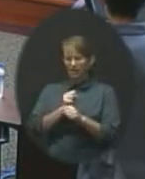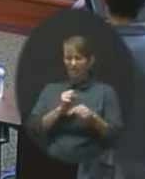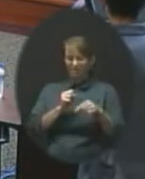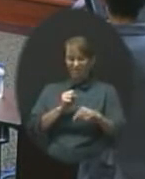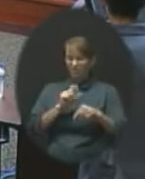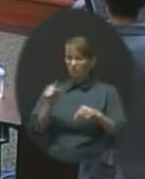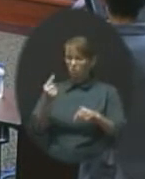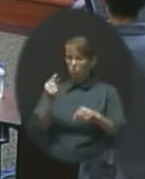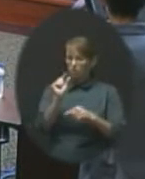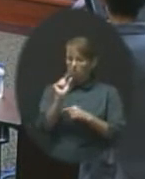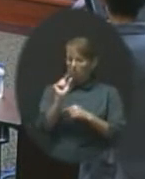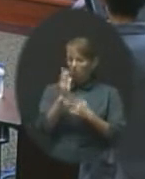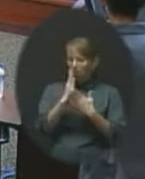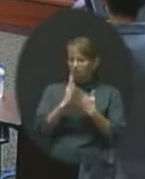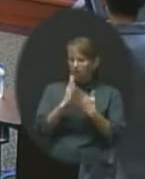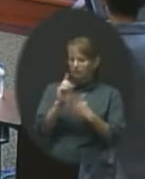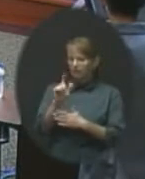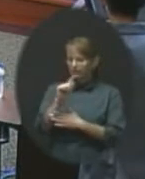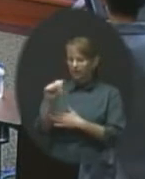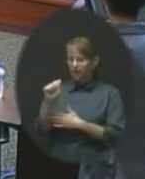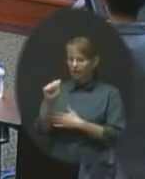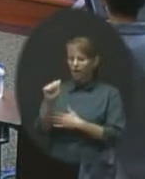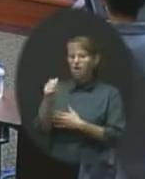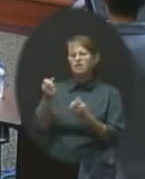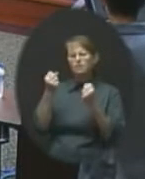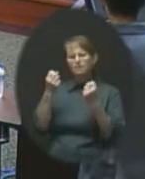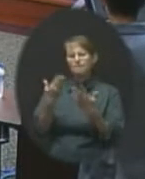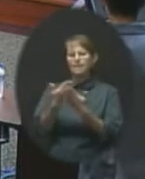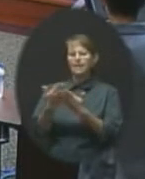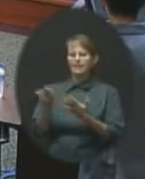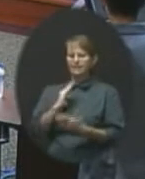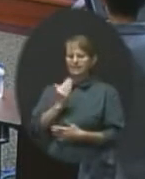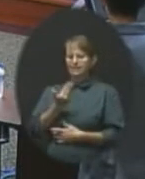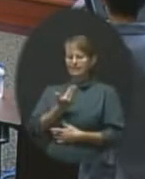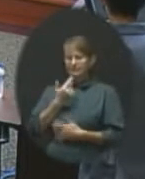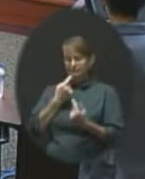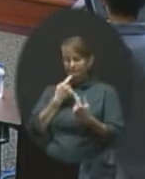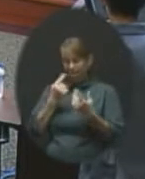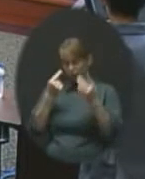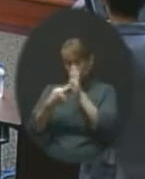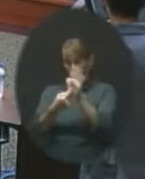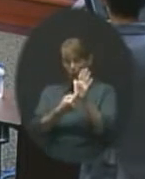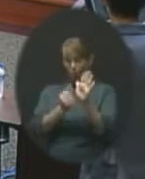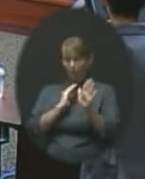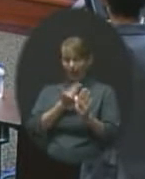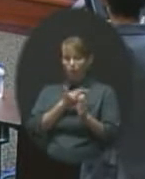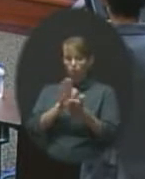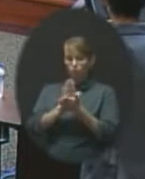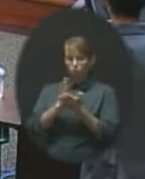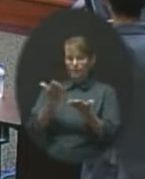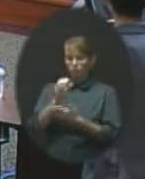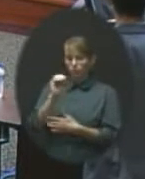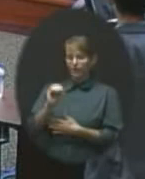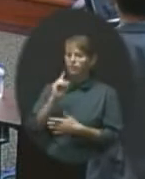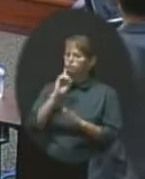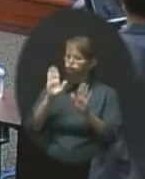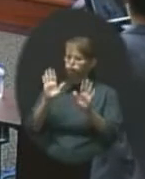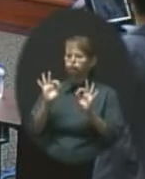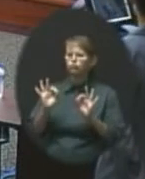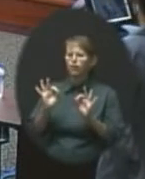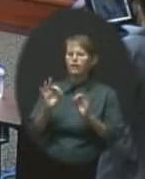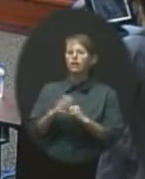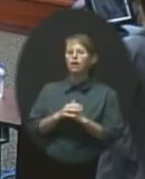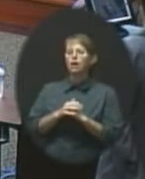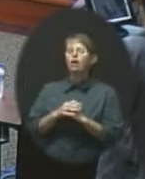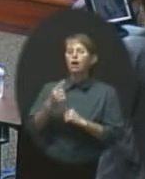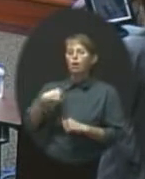There's a lot of things that say we have great schools in Olathe, and so we just have to continue to be good about making sure people understand